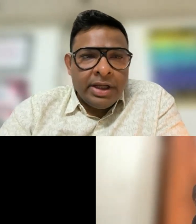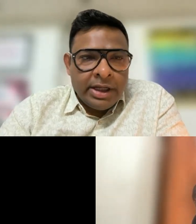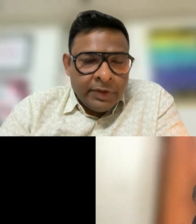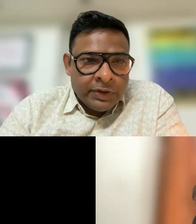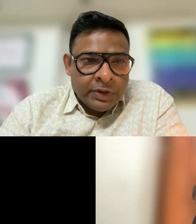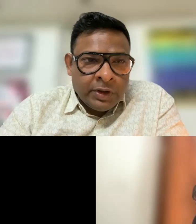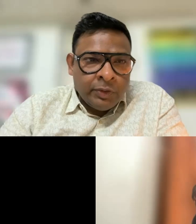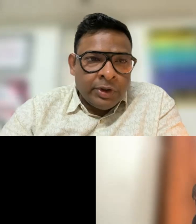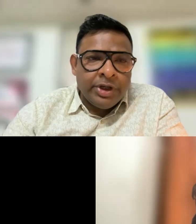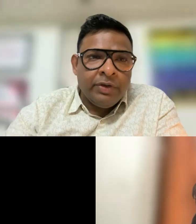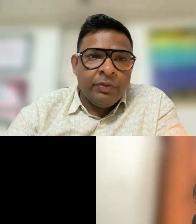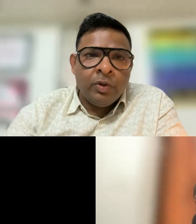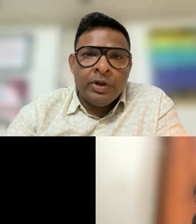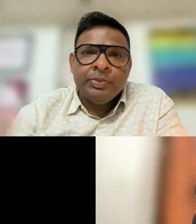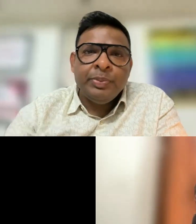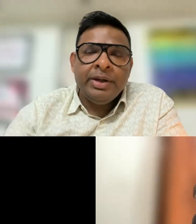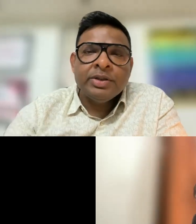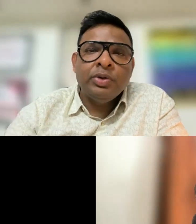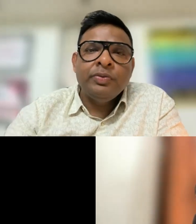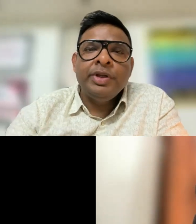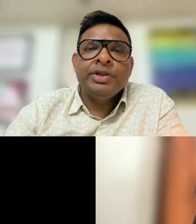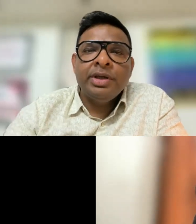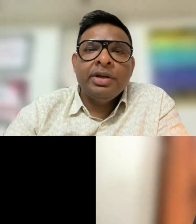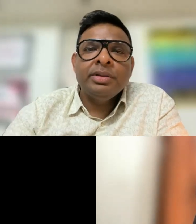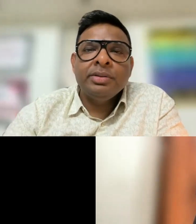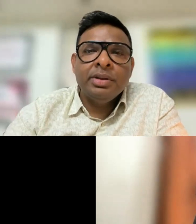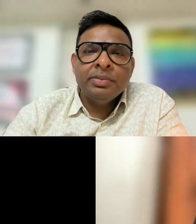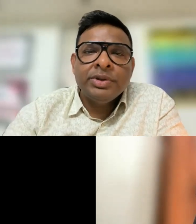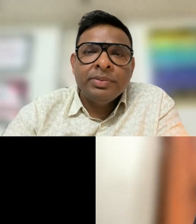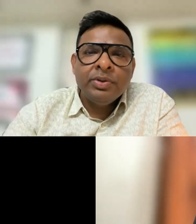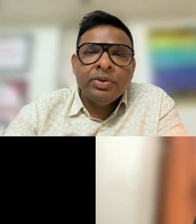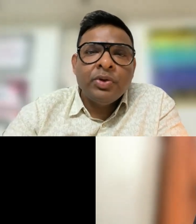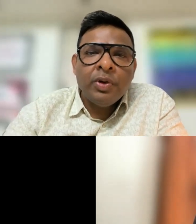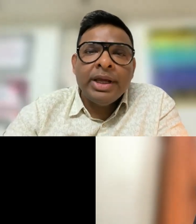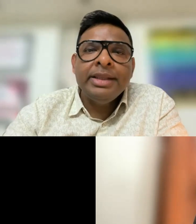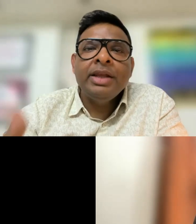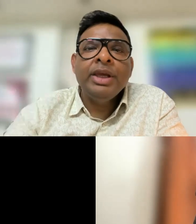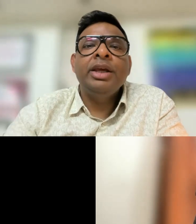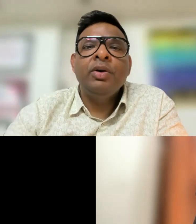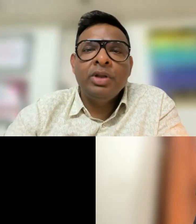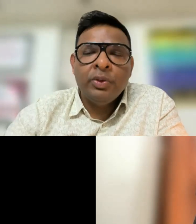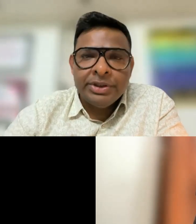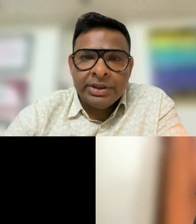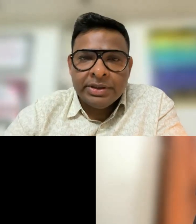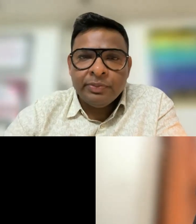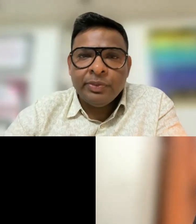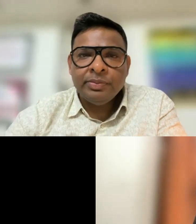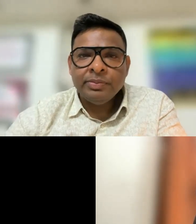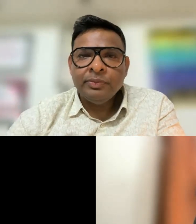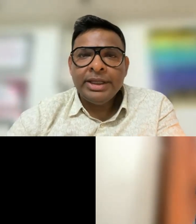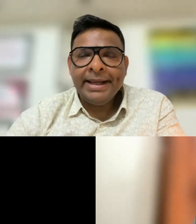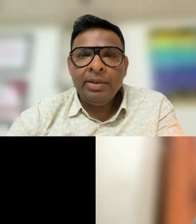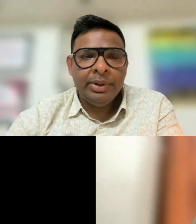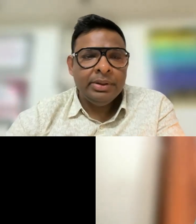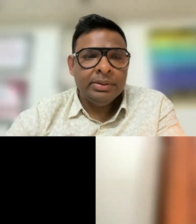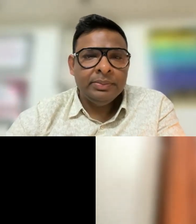Gayatri, I was wondering if all the speakers could finish their, talk, and then we can take all the questions.